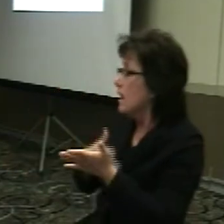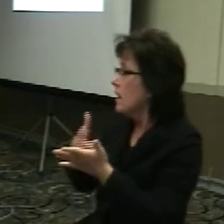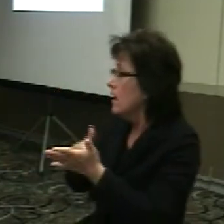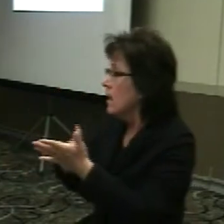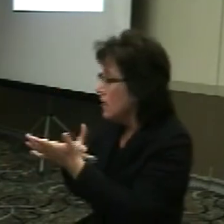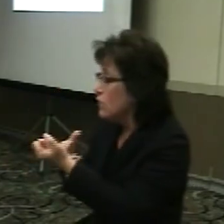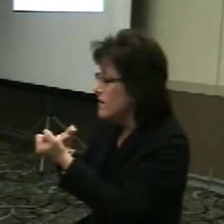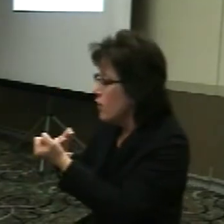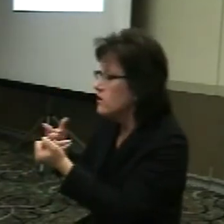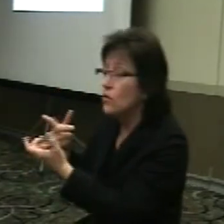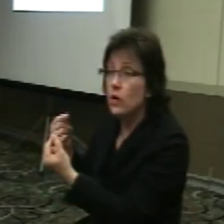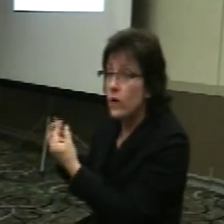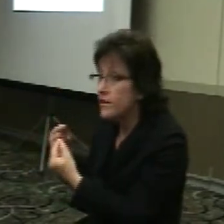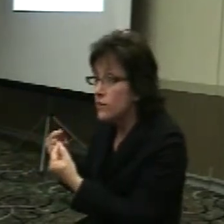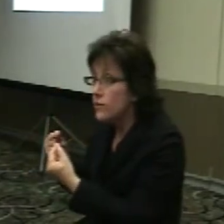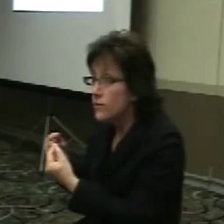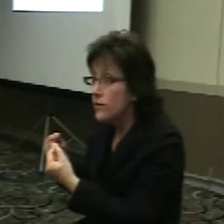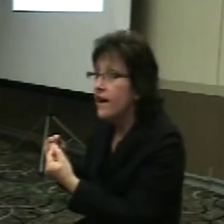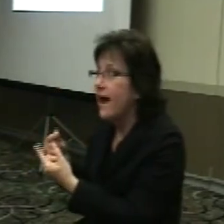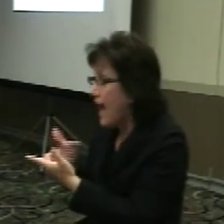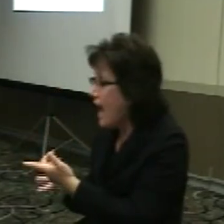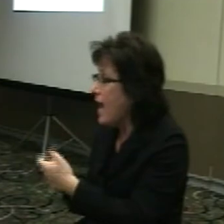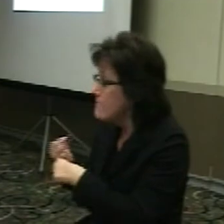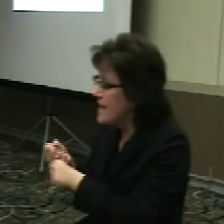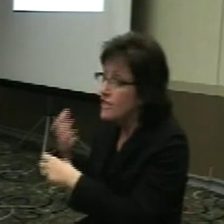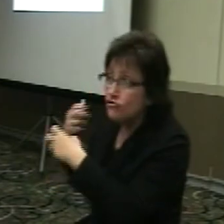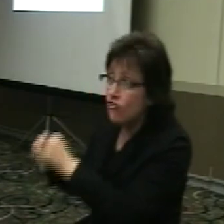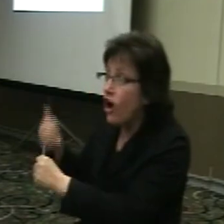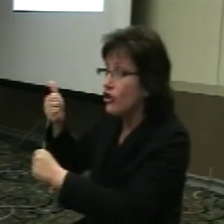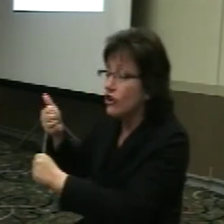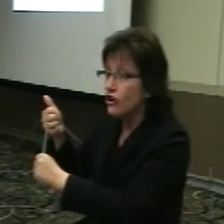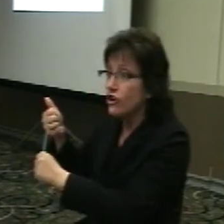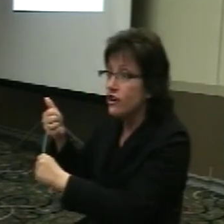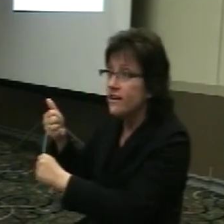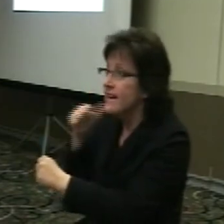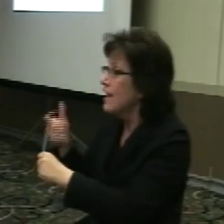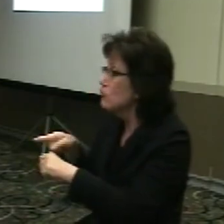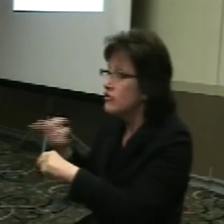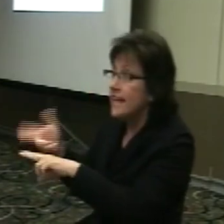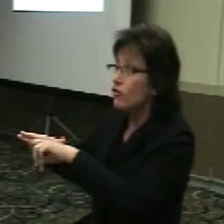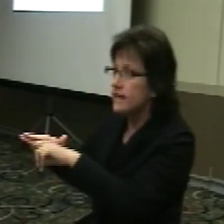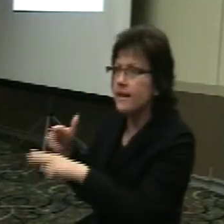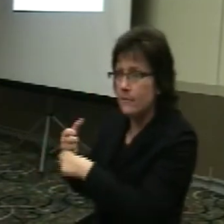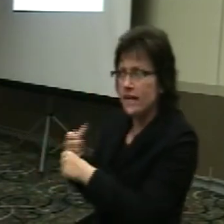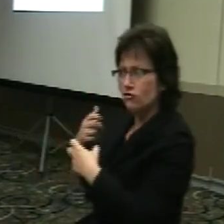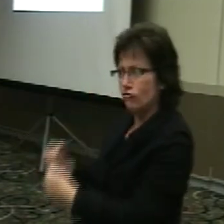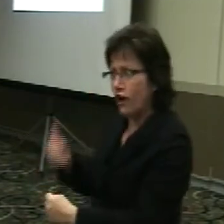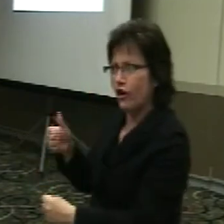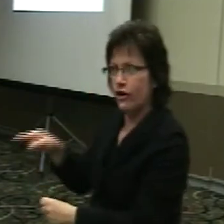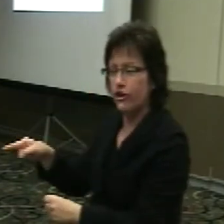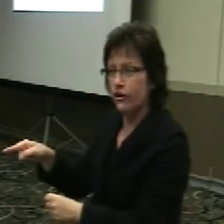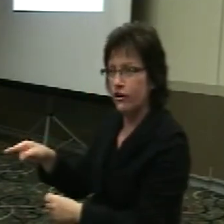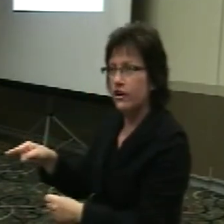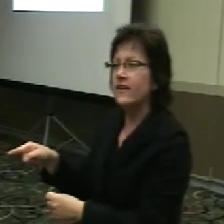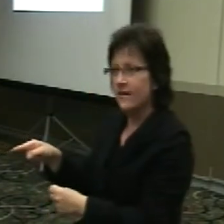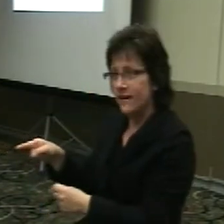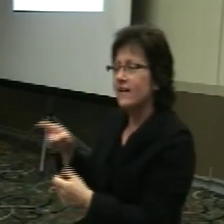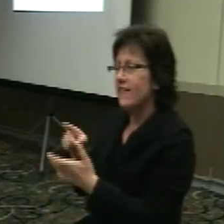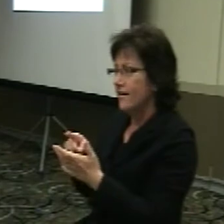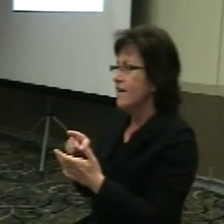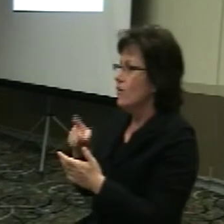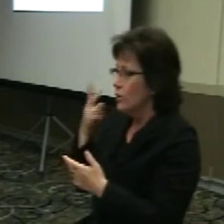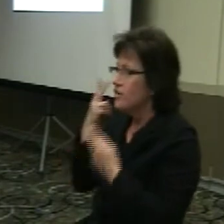that behavior? Strengthen it. I strengthen it. I don't just increase it. I strengthen it. All right. In essence, and we are